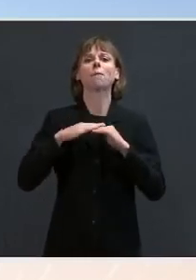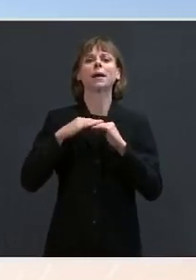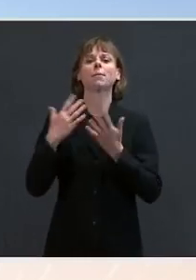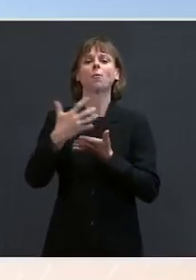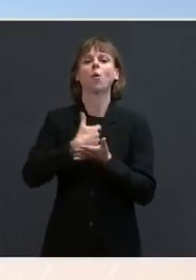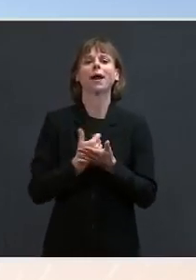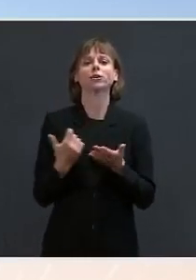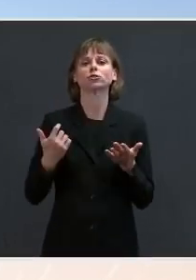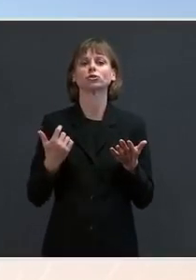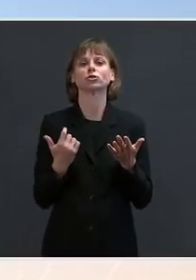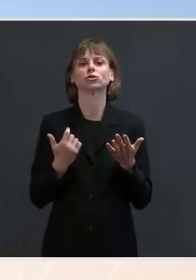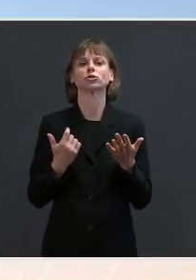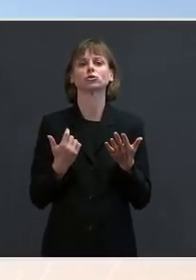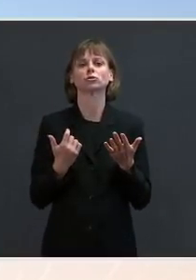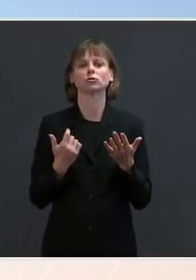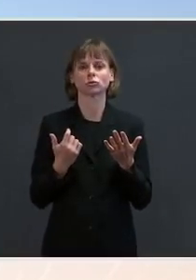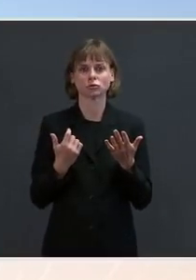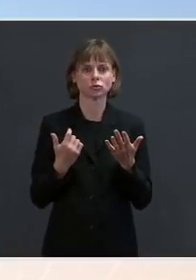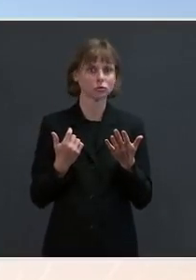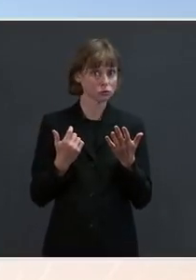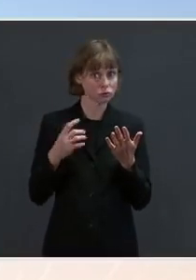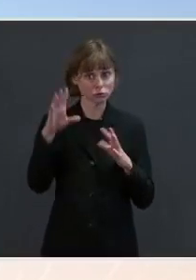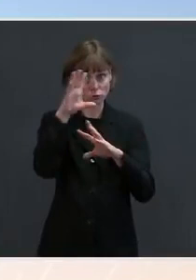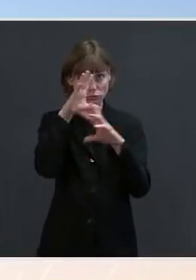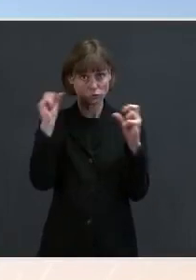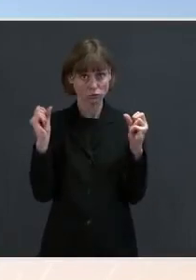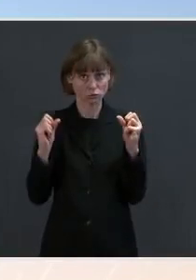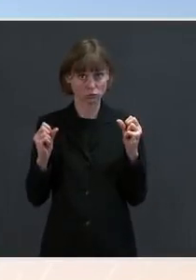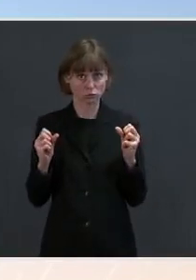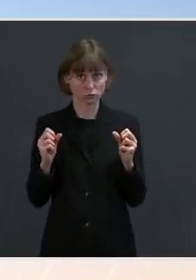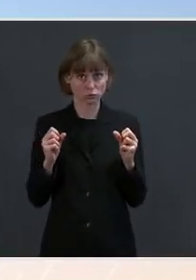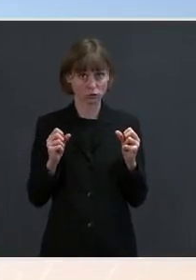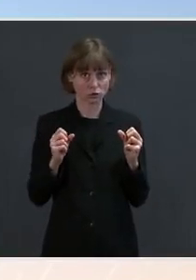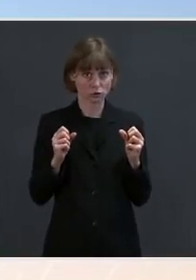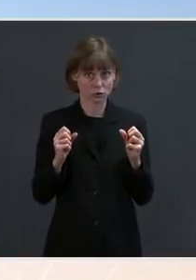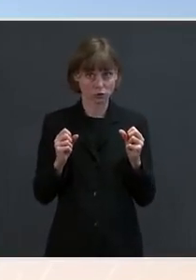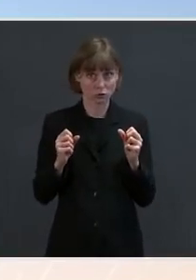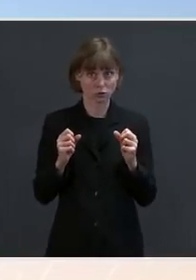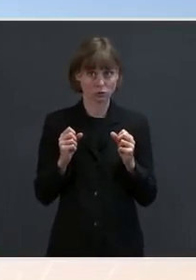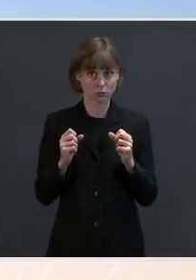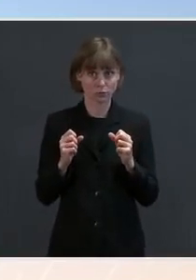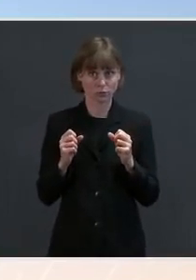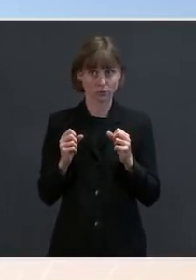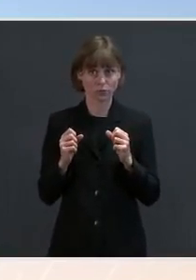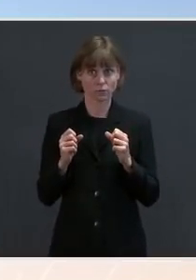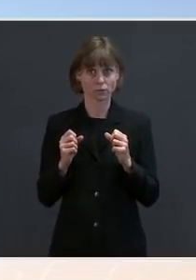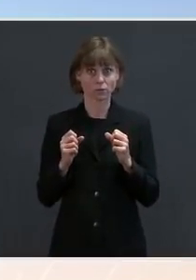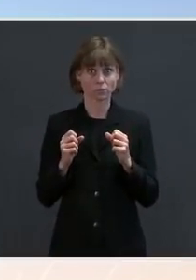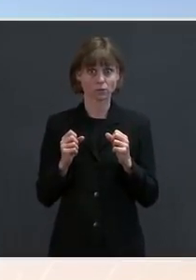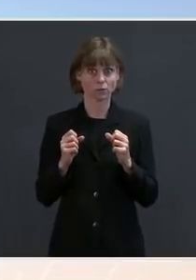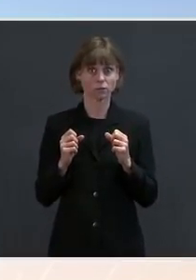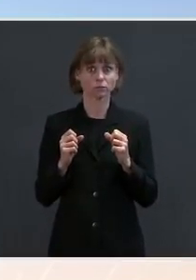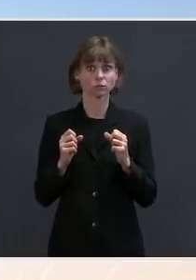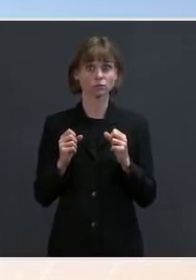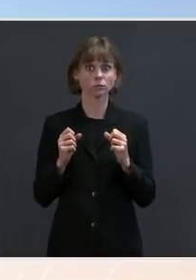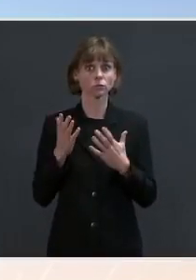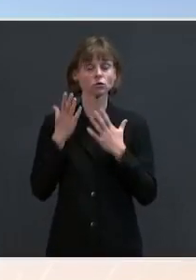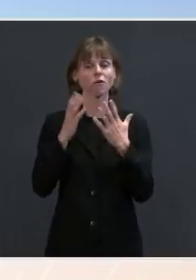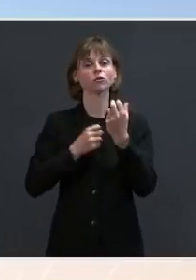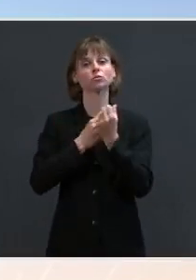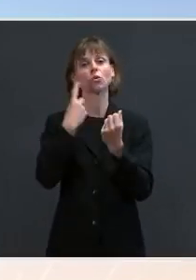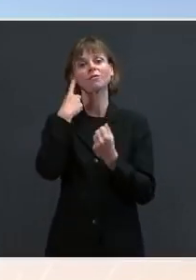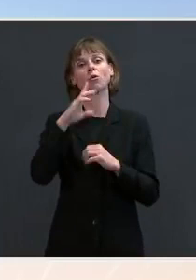hearings. Would the president be open to sitting down and talking to Senate Republicans who have offered support for a minimum wage hike that is